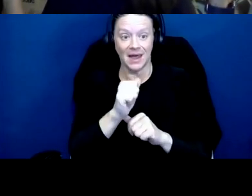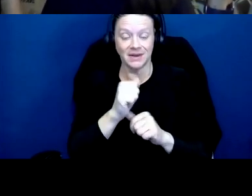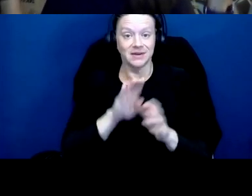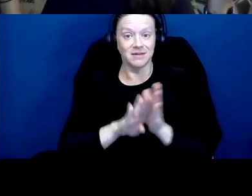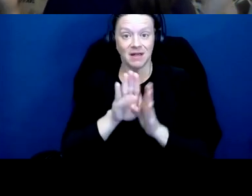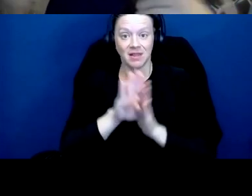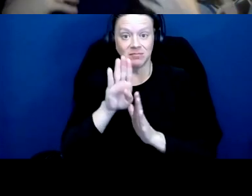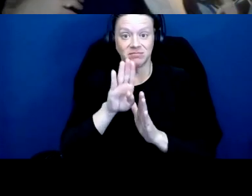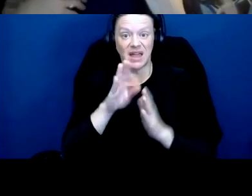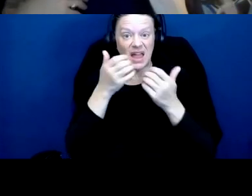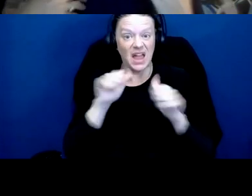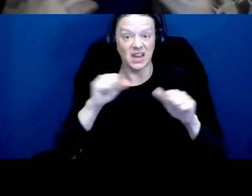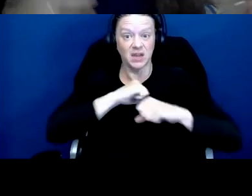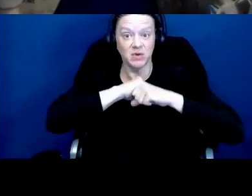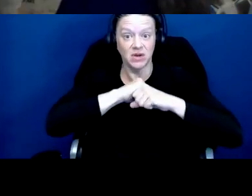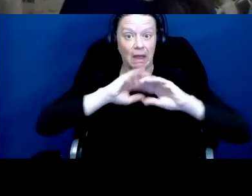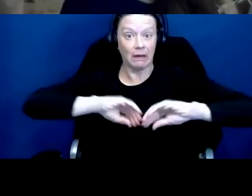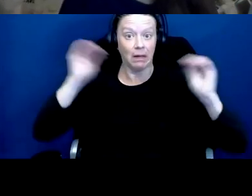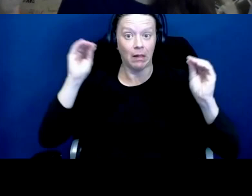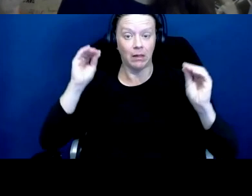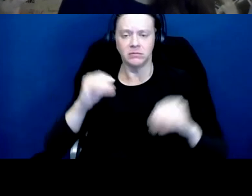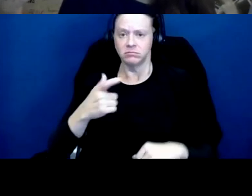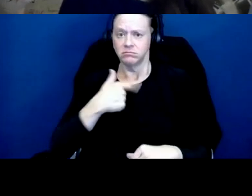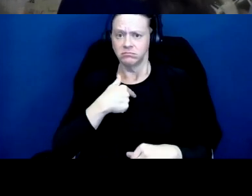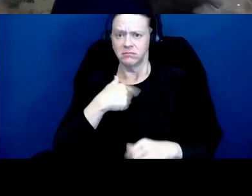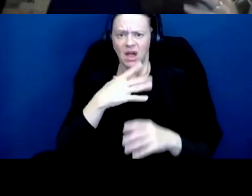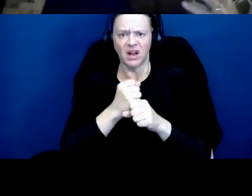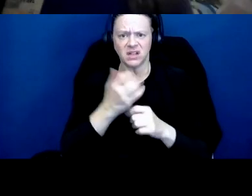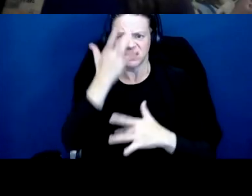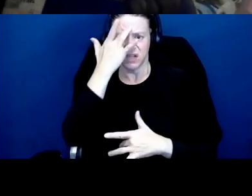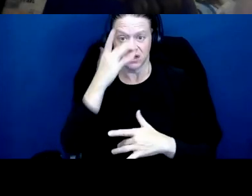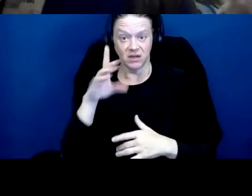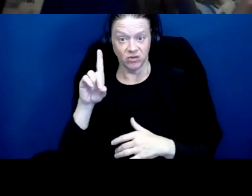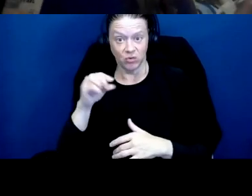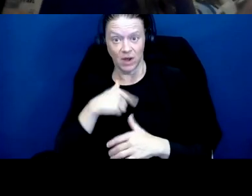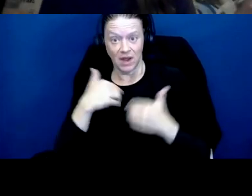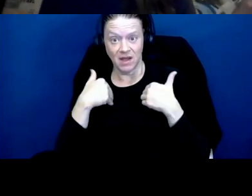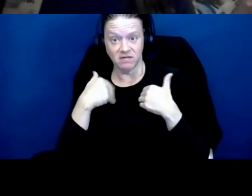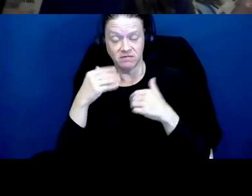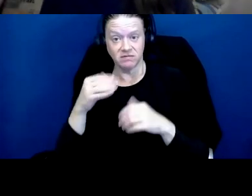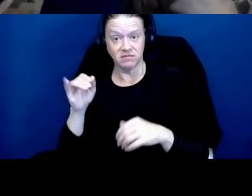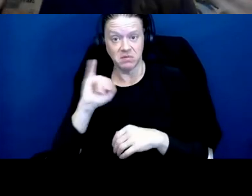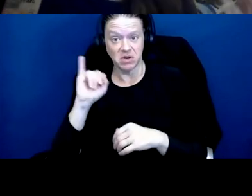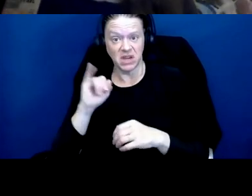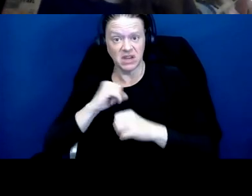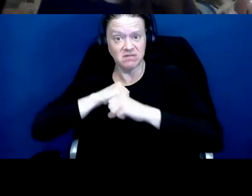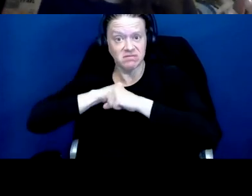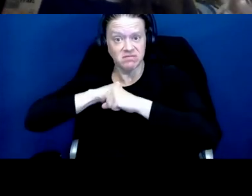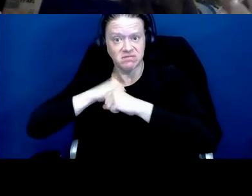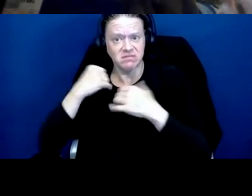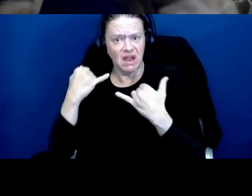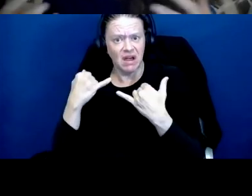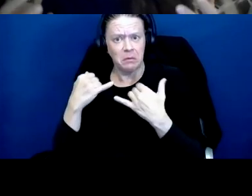a gamble. I got sick. Do I have immunity now? Yes, no, hard to know. Why is